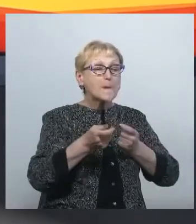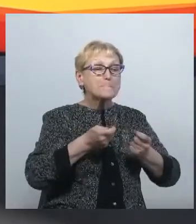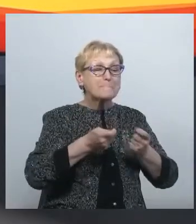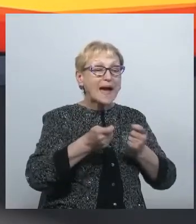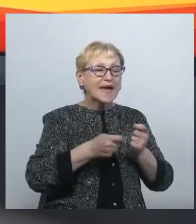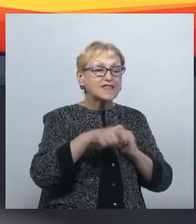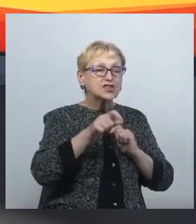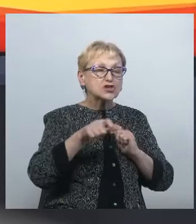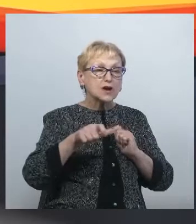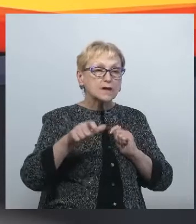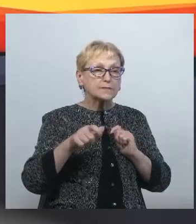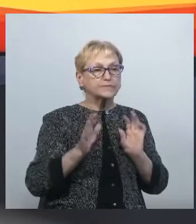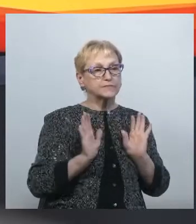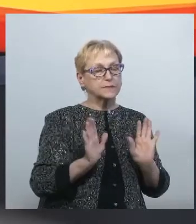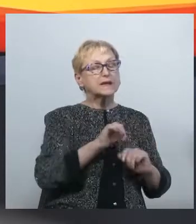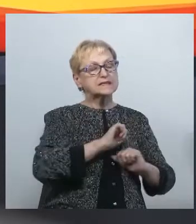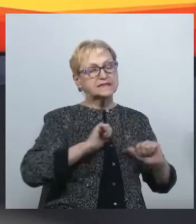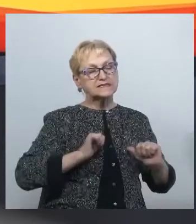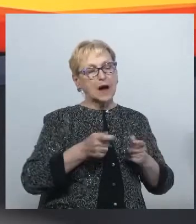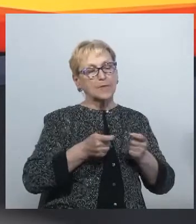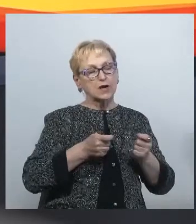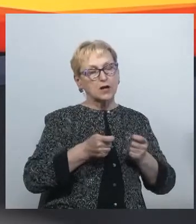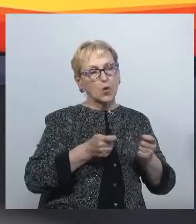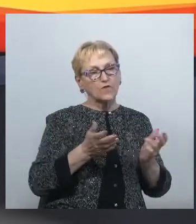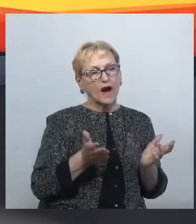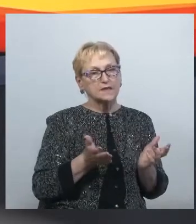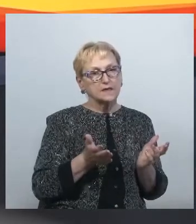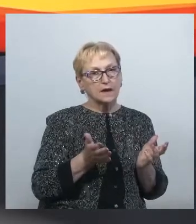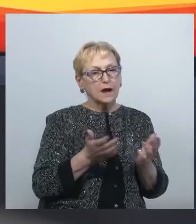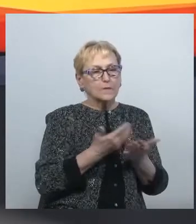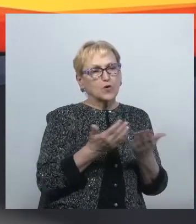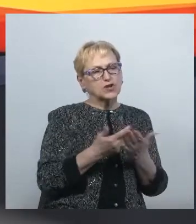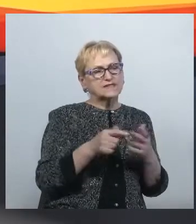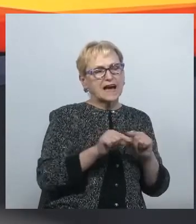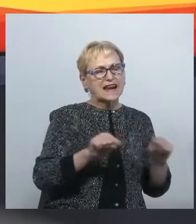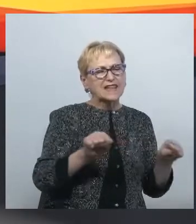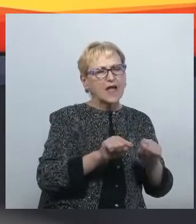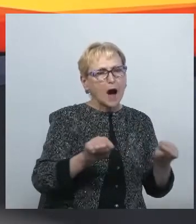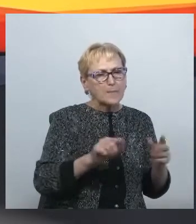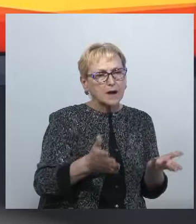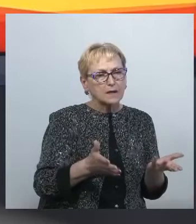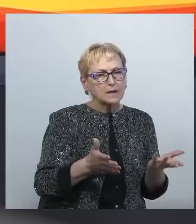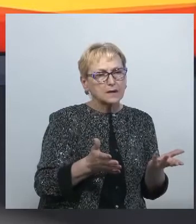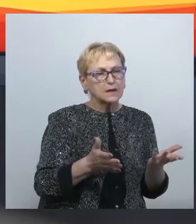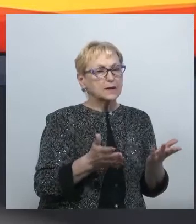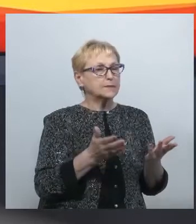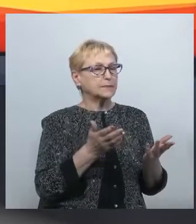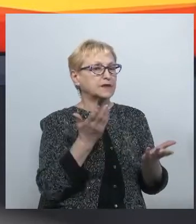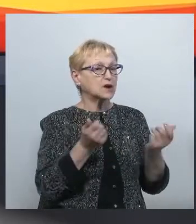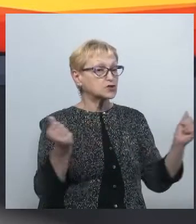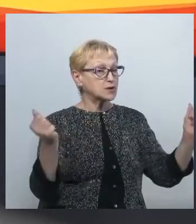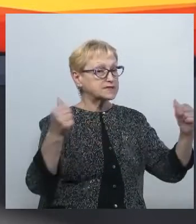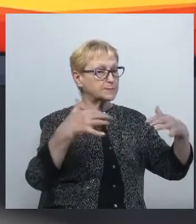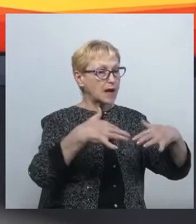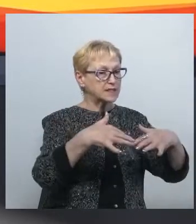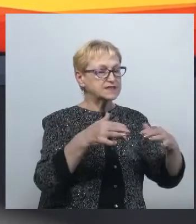if managers, then it's probably a different thing. Maybe it's about, the ad